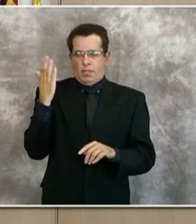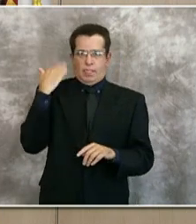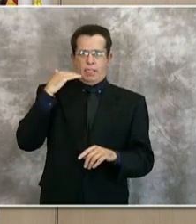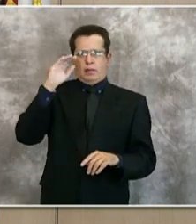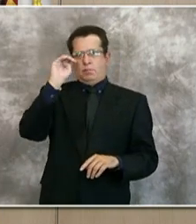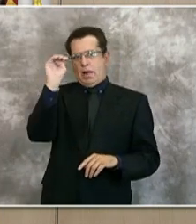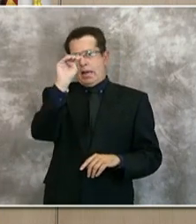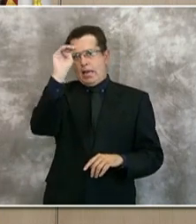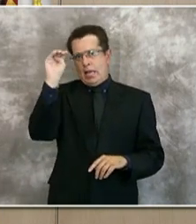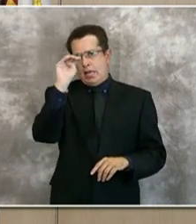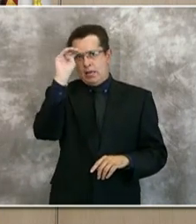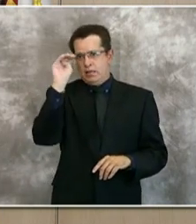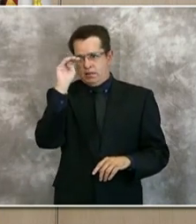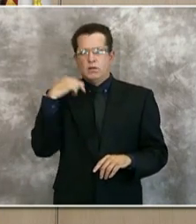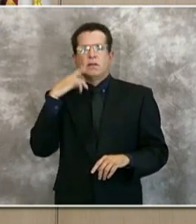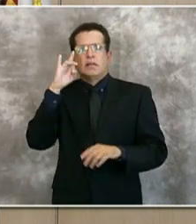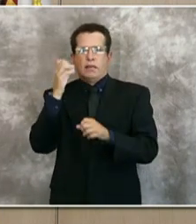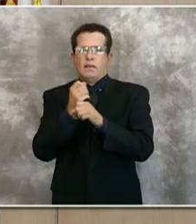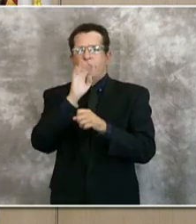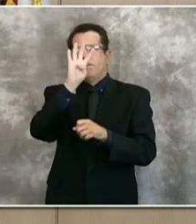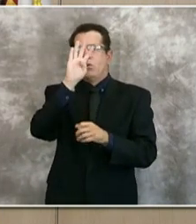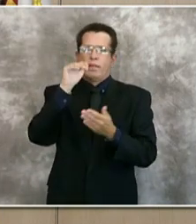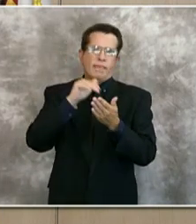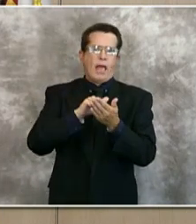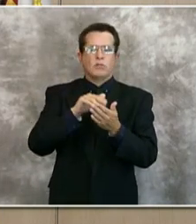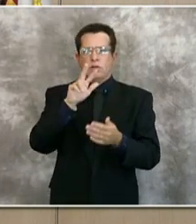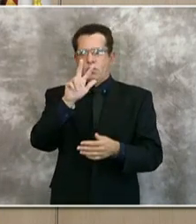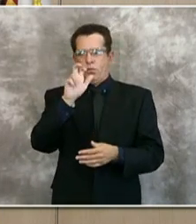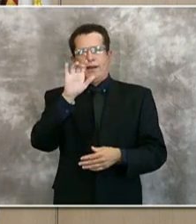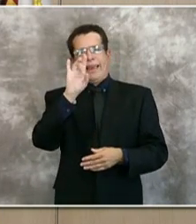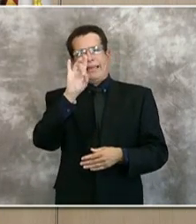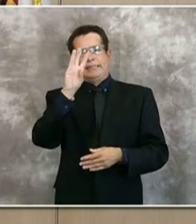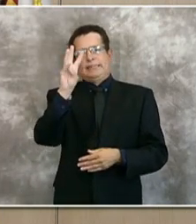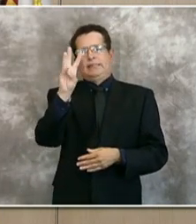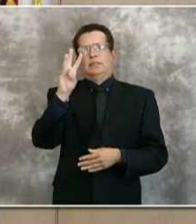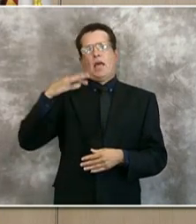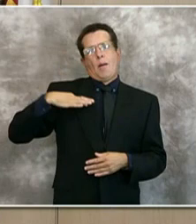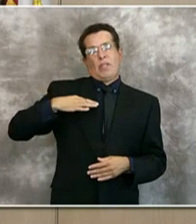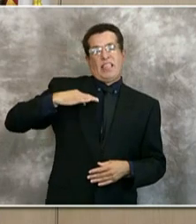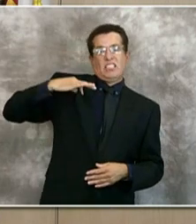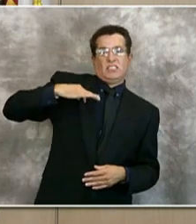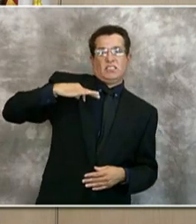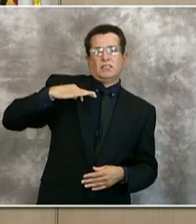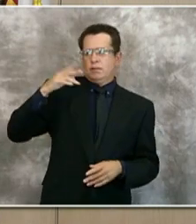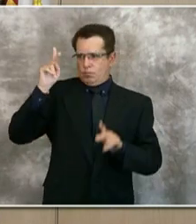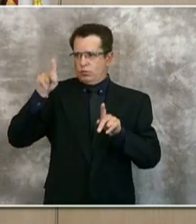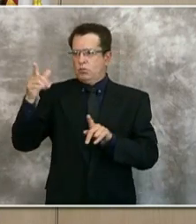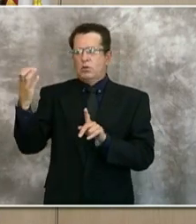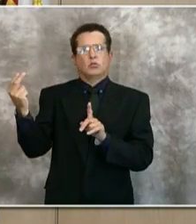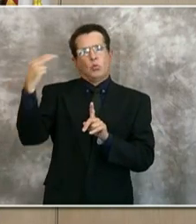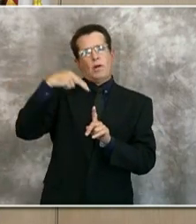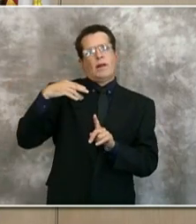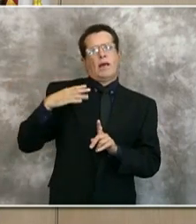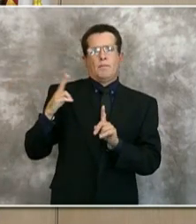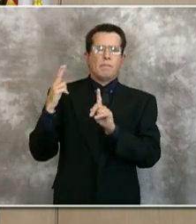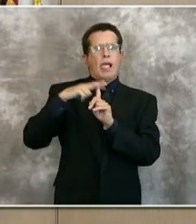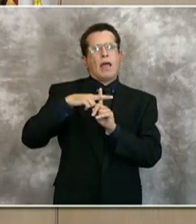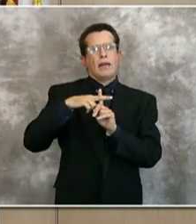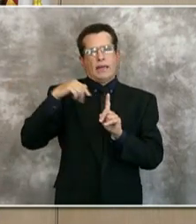Monday, we had received 4,386 applications for case investigators, and we are